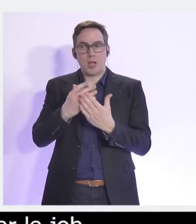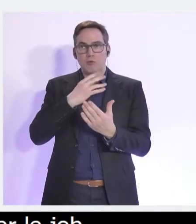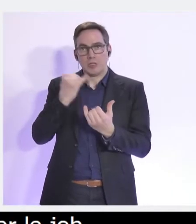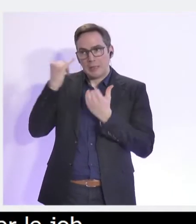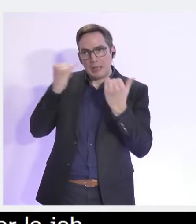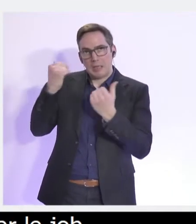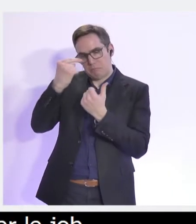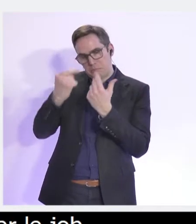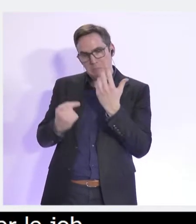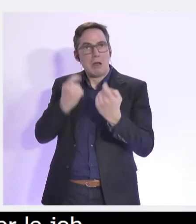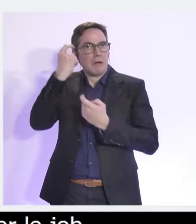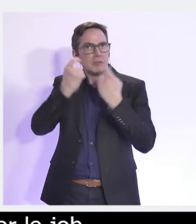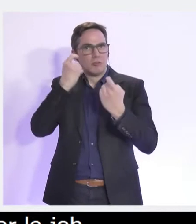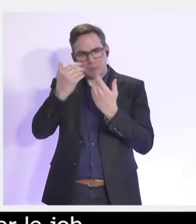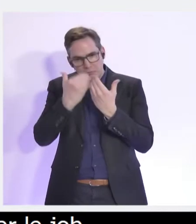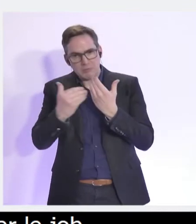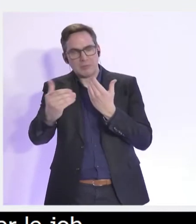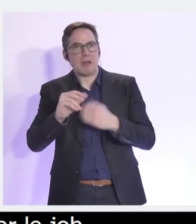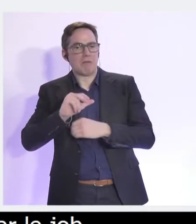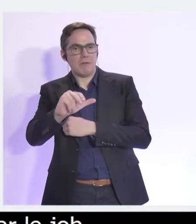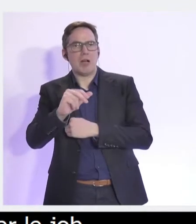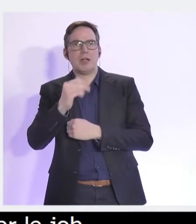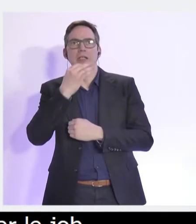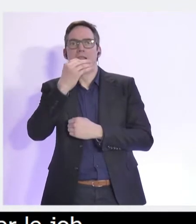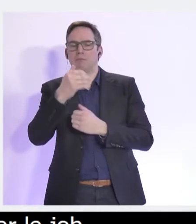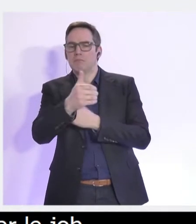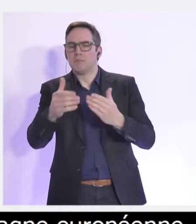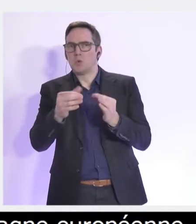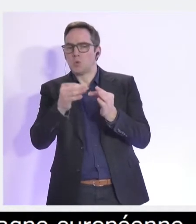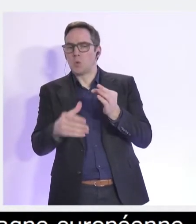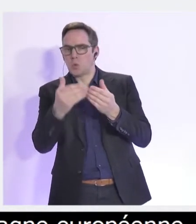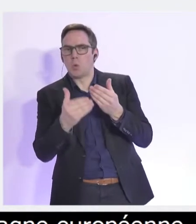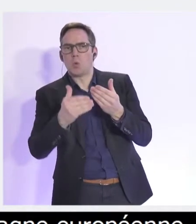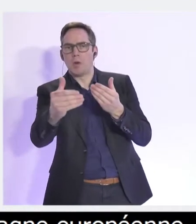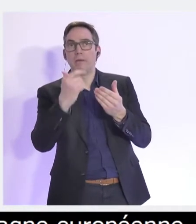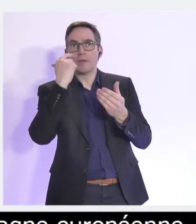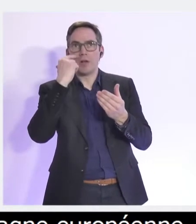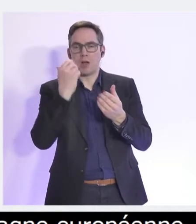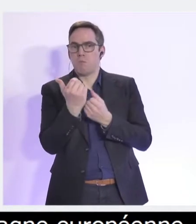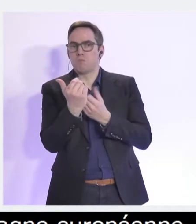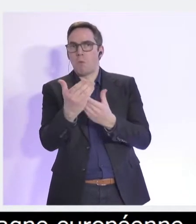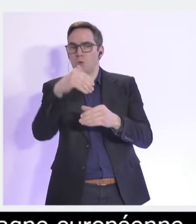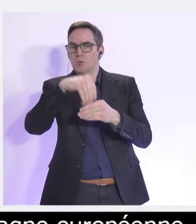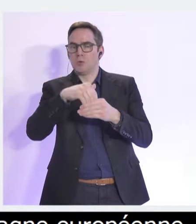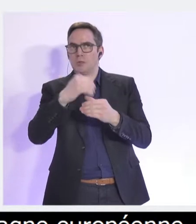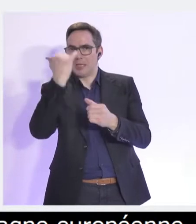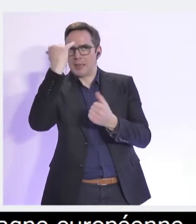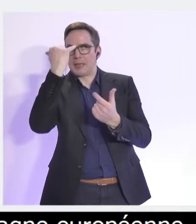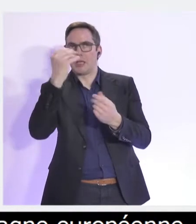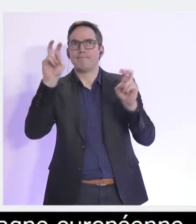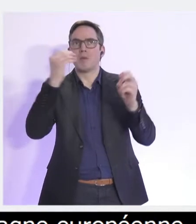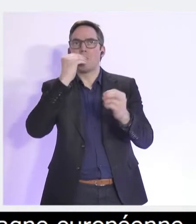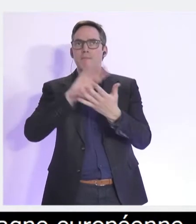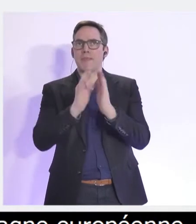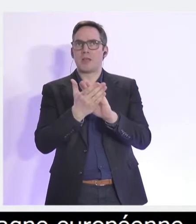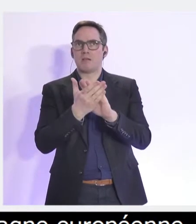So these are some open ideas that we are working on for the employment package to come up with these